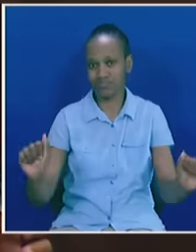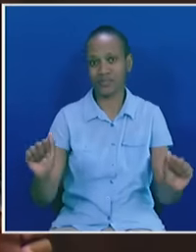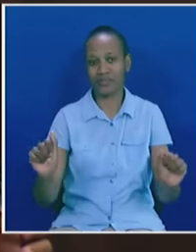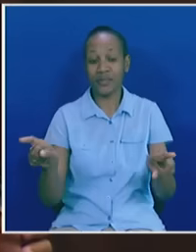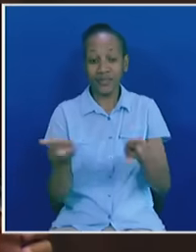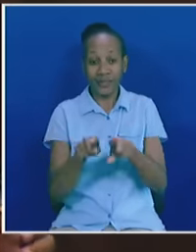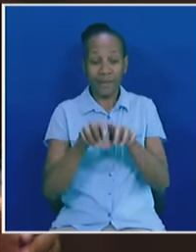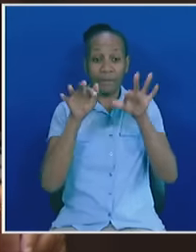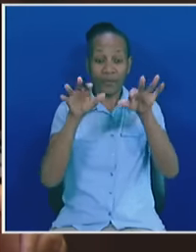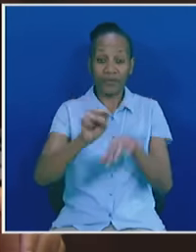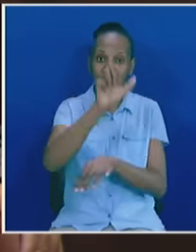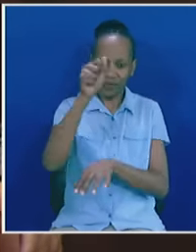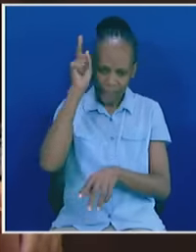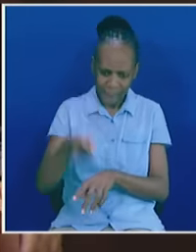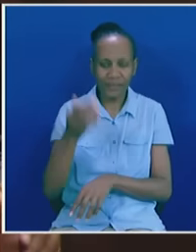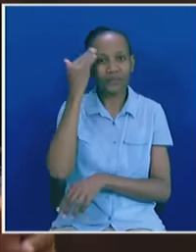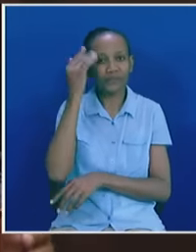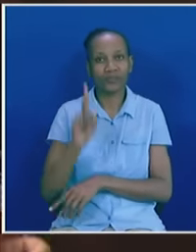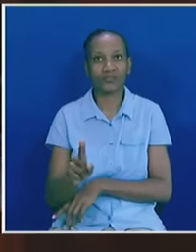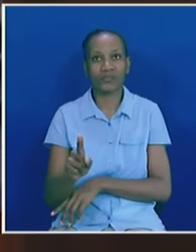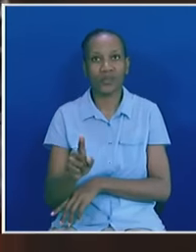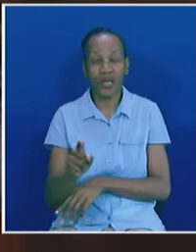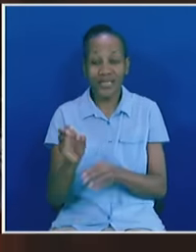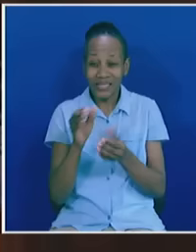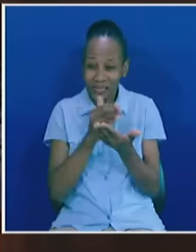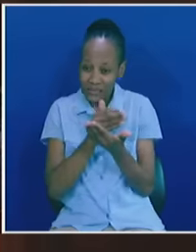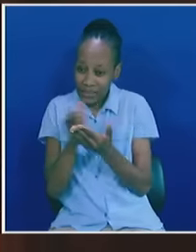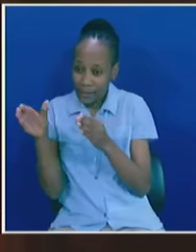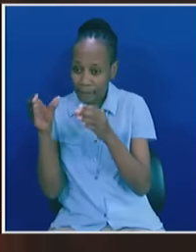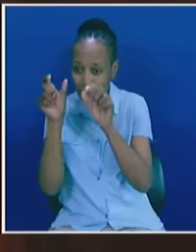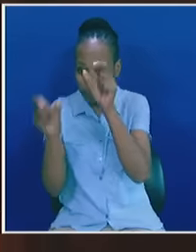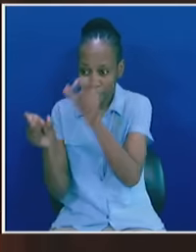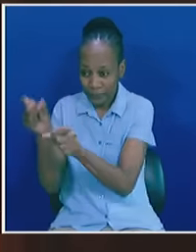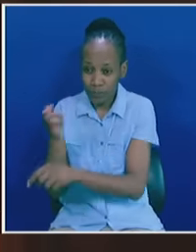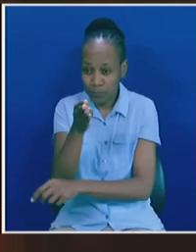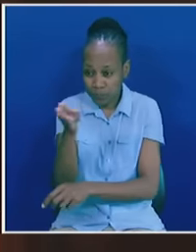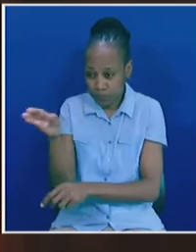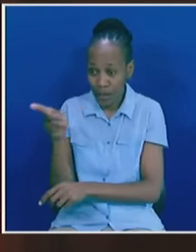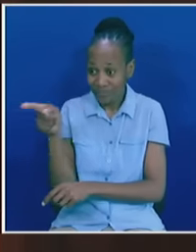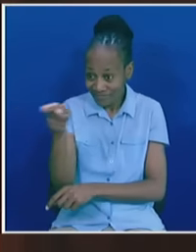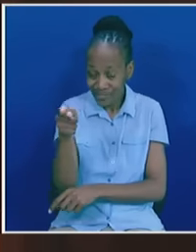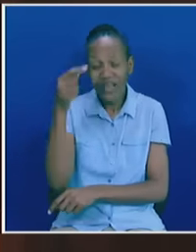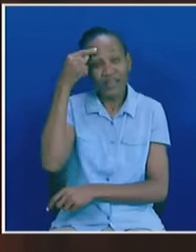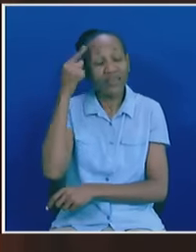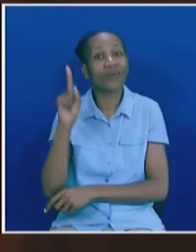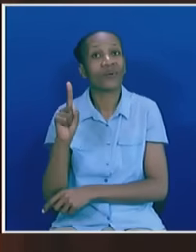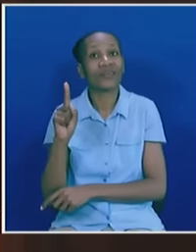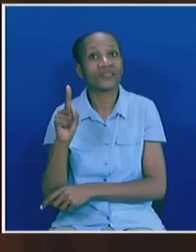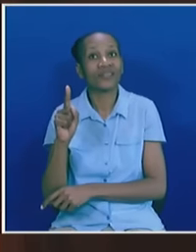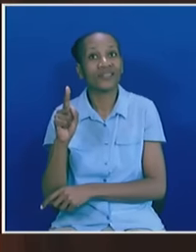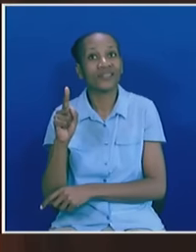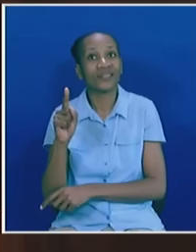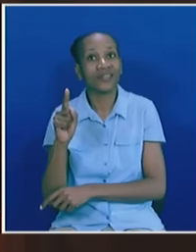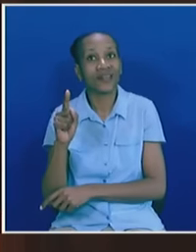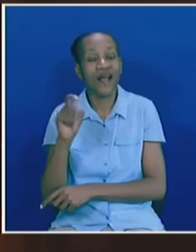we must be able to know that there are those amongst us who don't actually, they think that they cherish Franon,